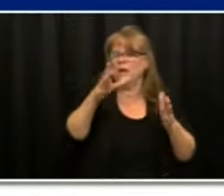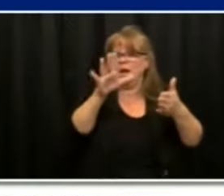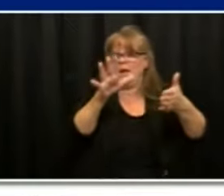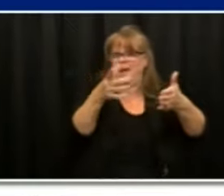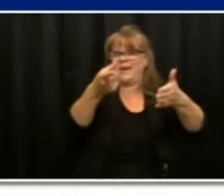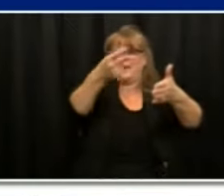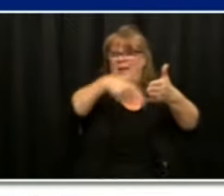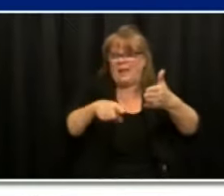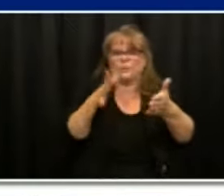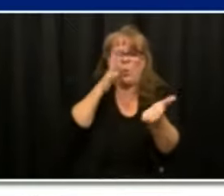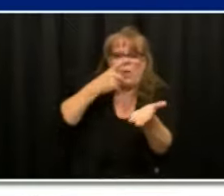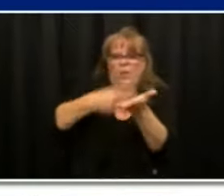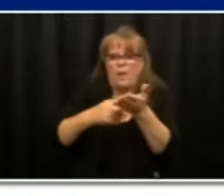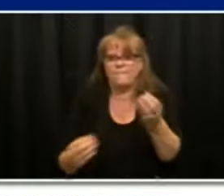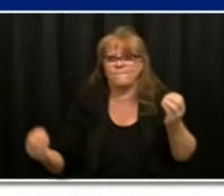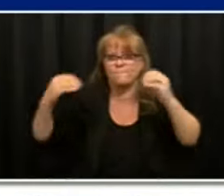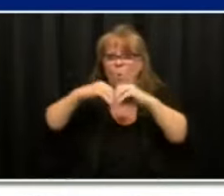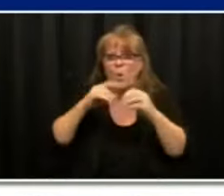hospitalization modeling data.